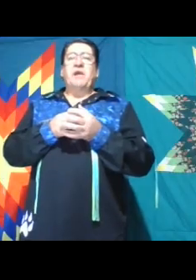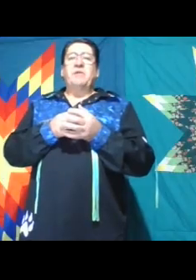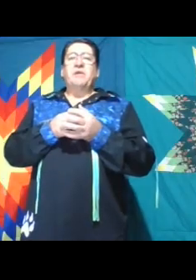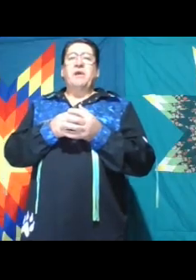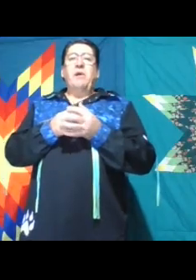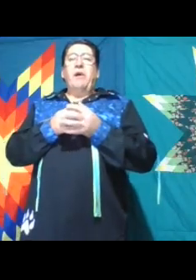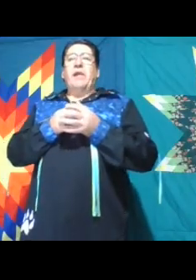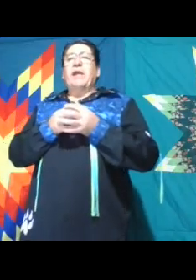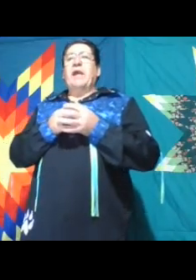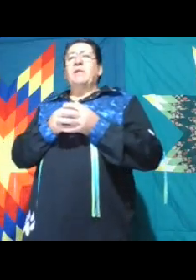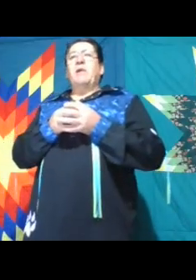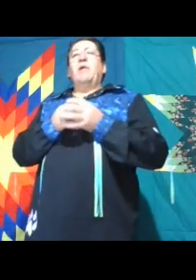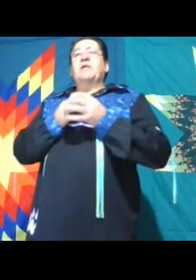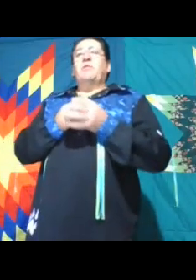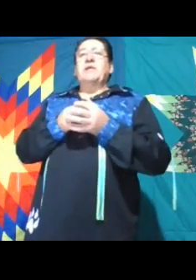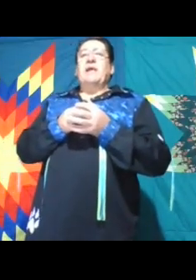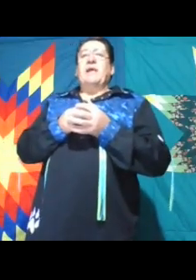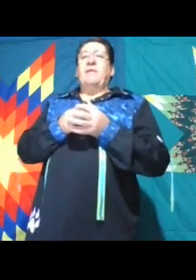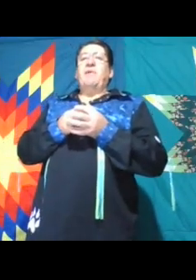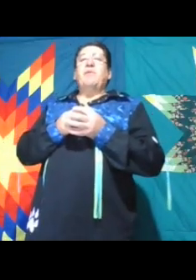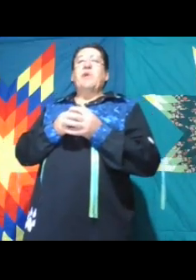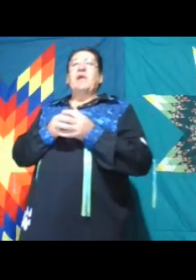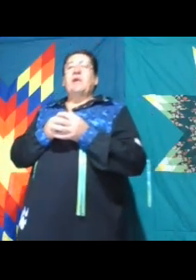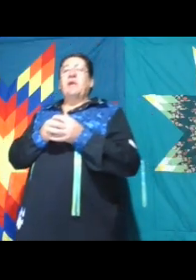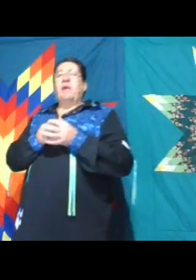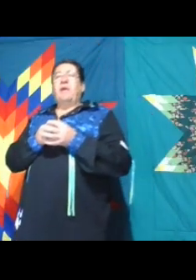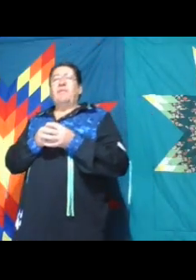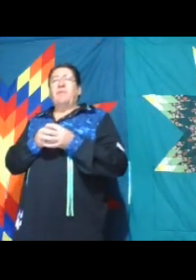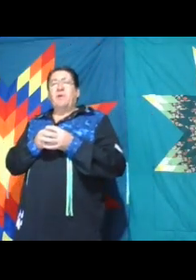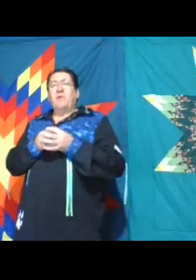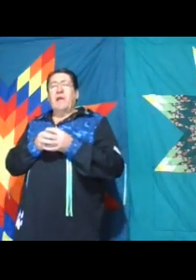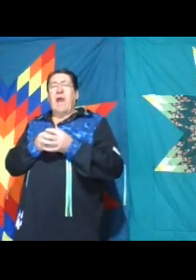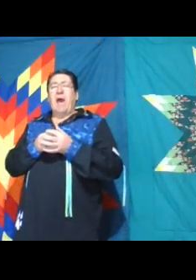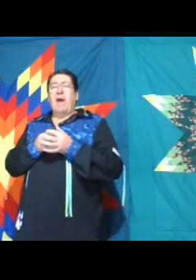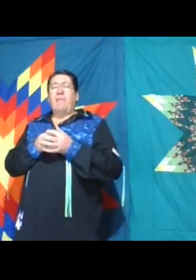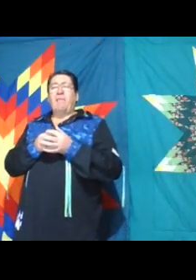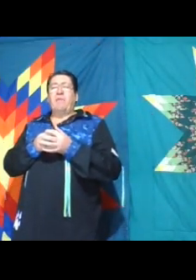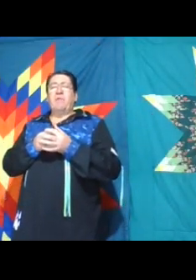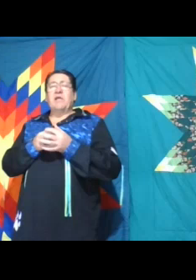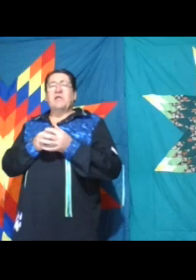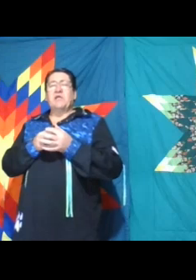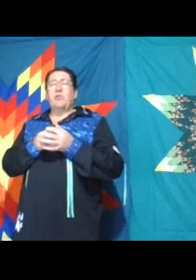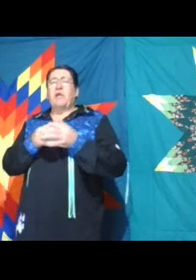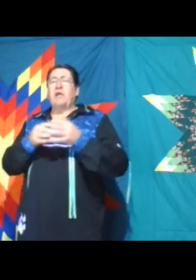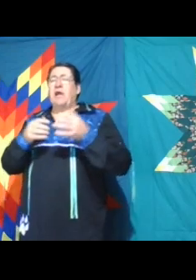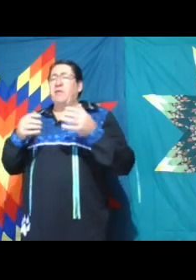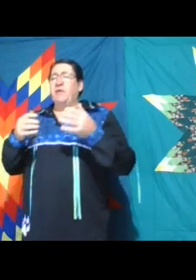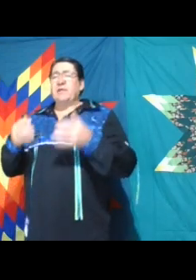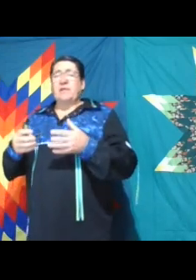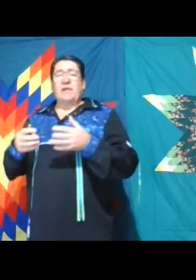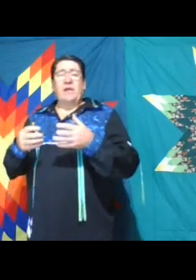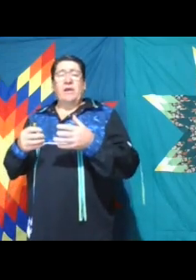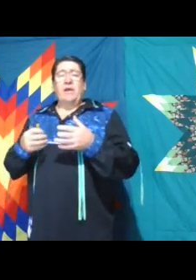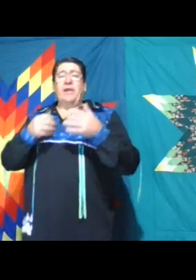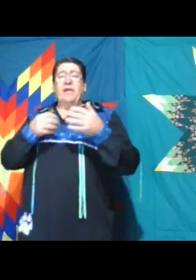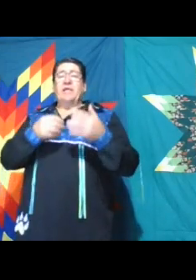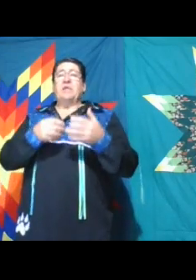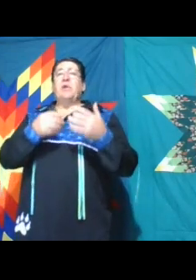friendship centers. And again, this is what I said at the very beginning, if you already have a relationship with the either